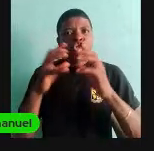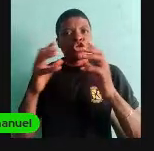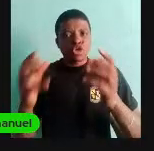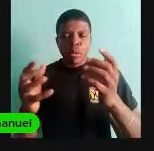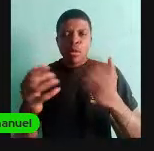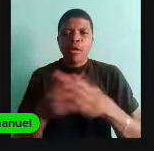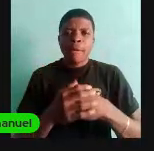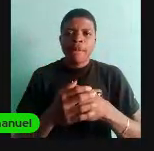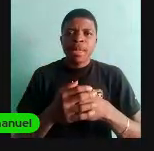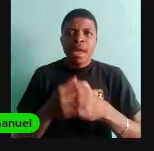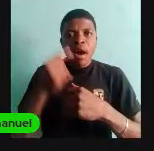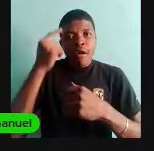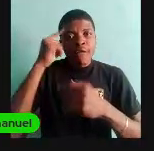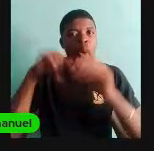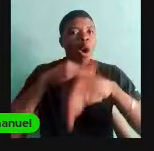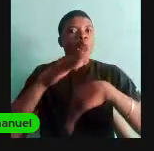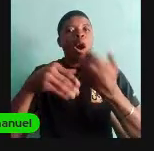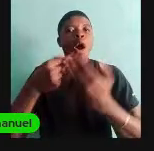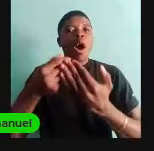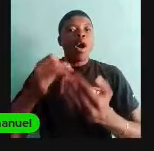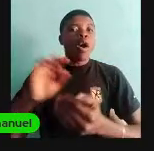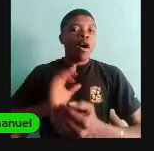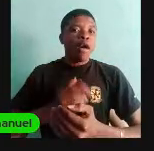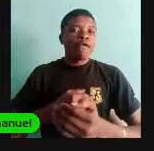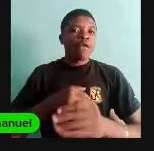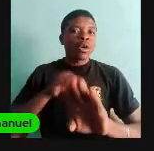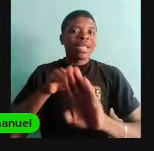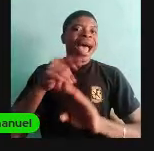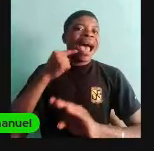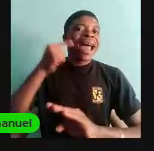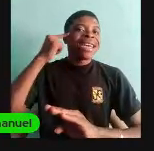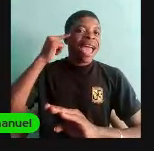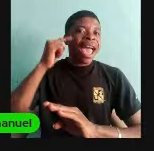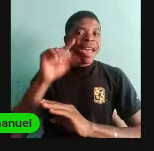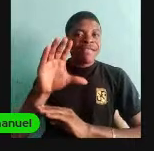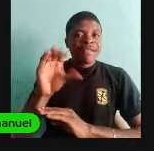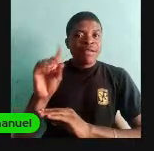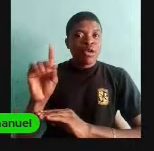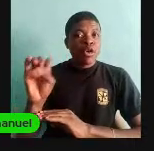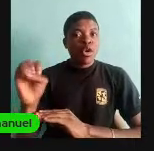from all of us at Deaf Code, we say have a wonderful weekend. Thank you.